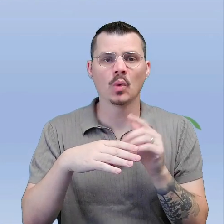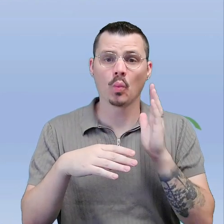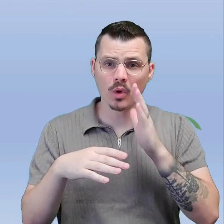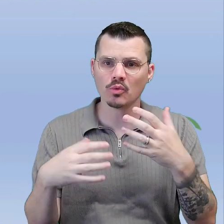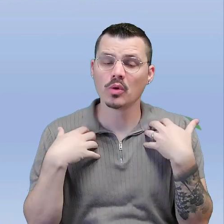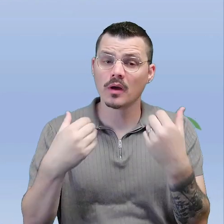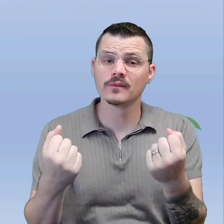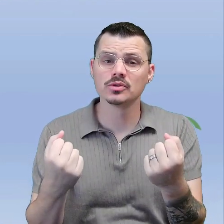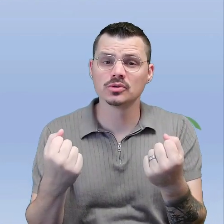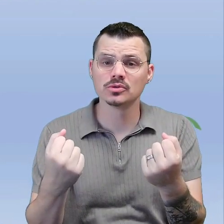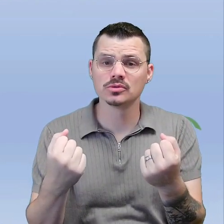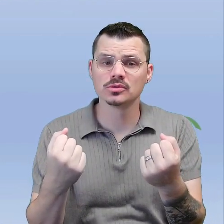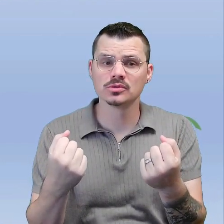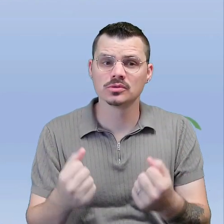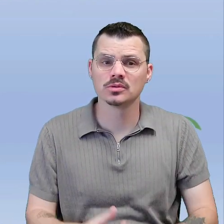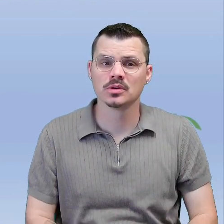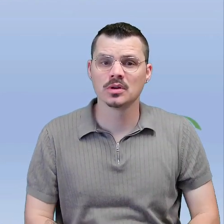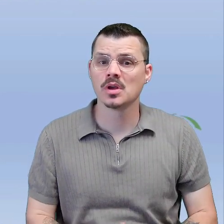recover.